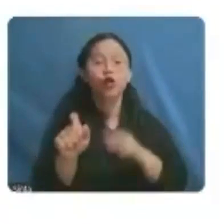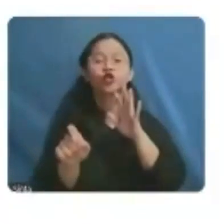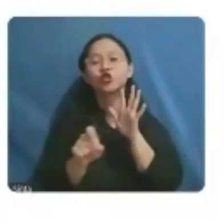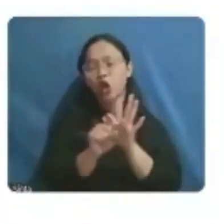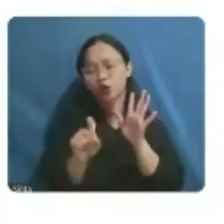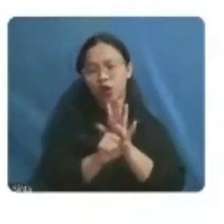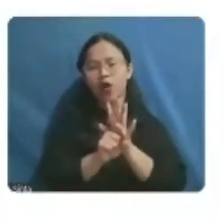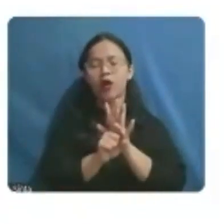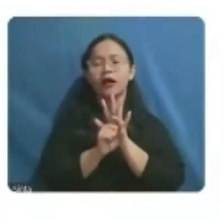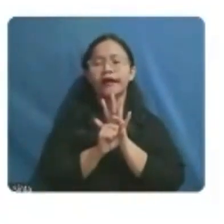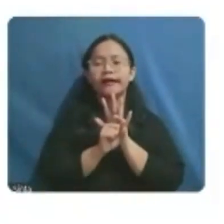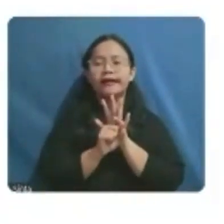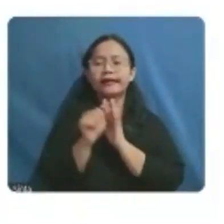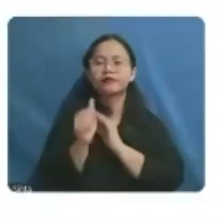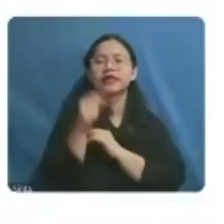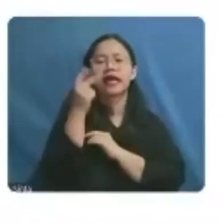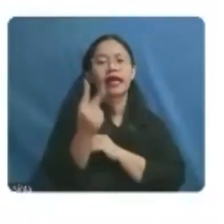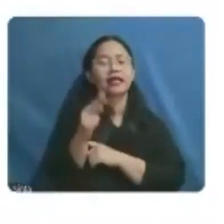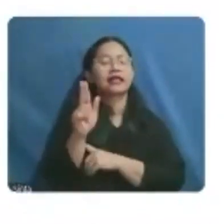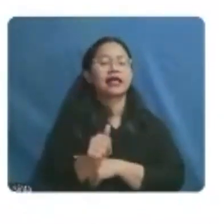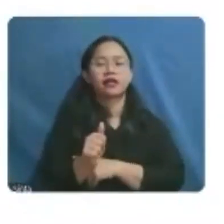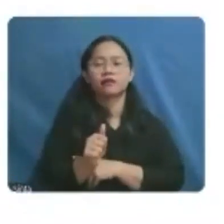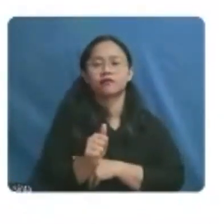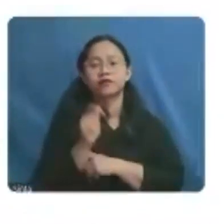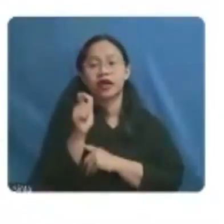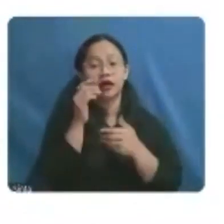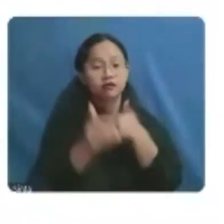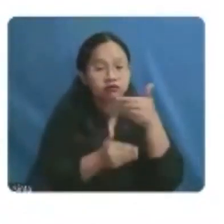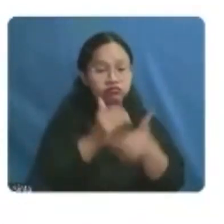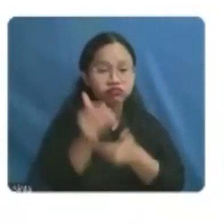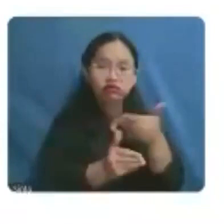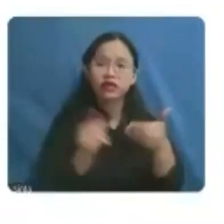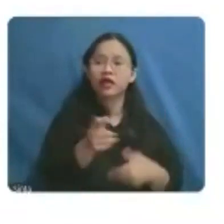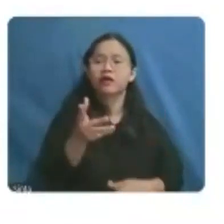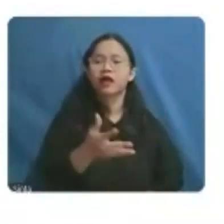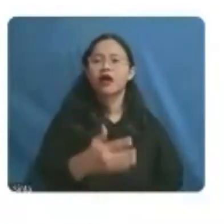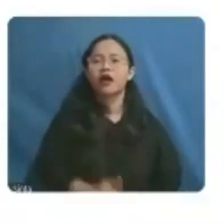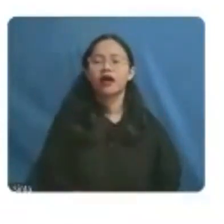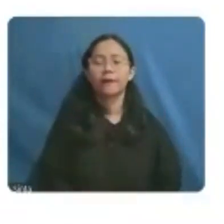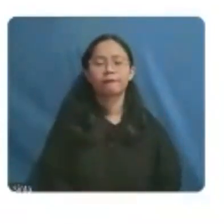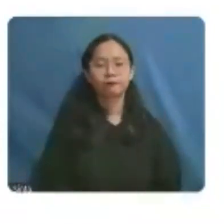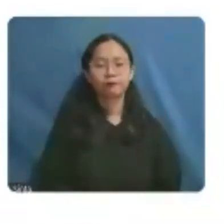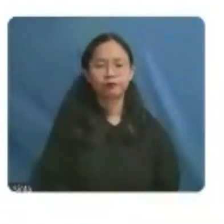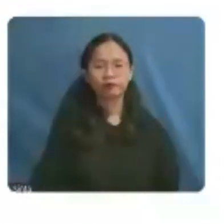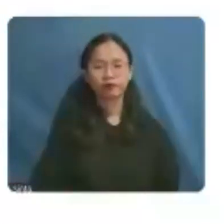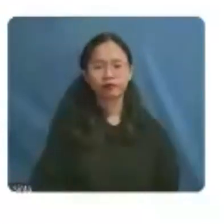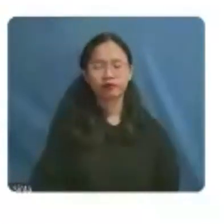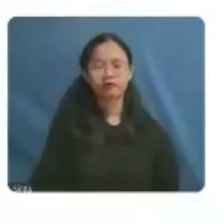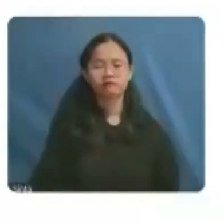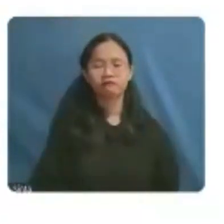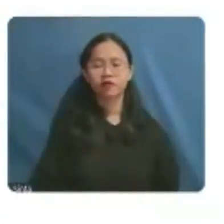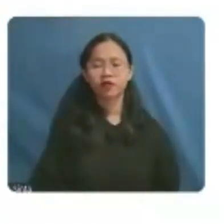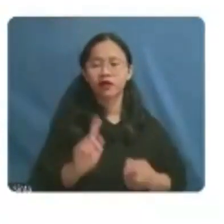you think about air filters, if you think about recommendations for either staying at home or changing your